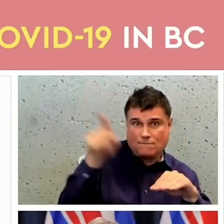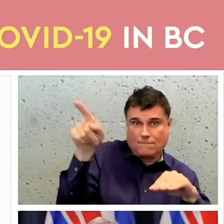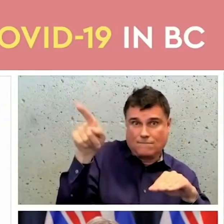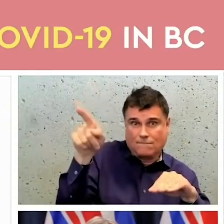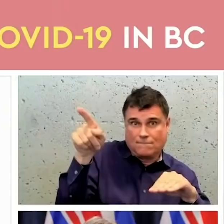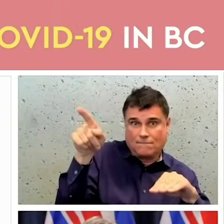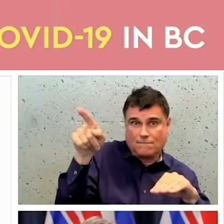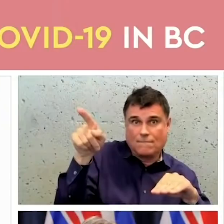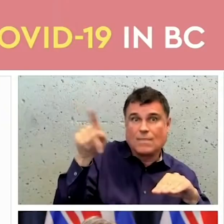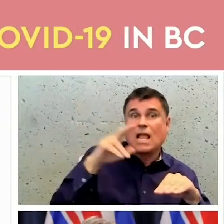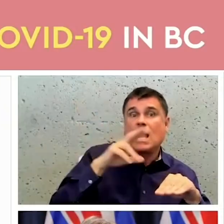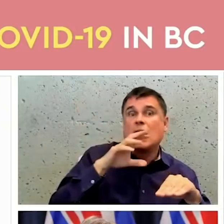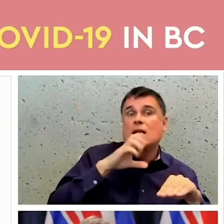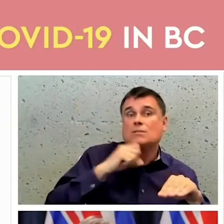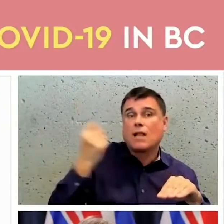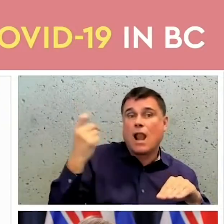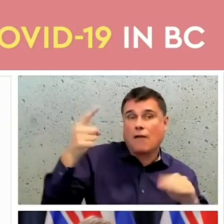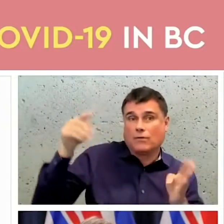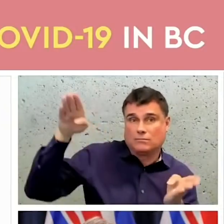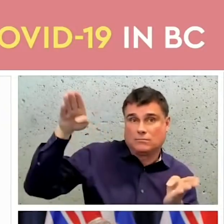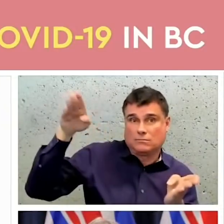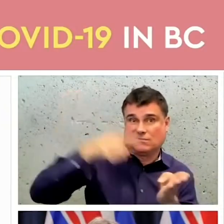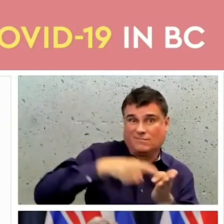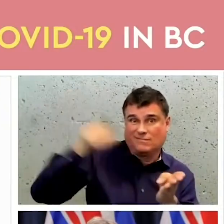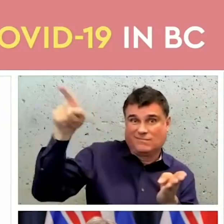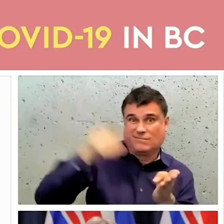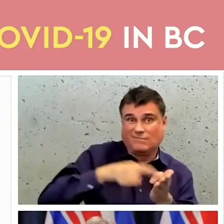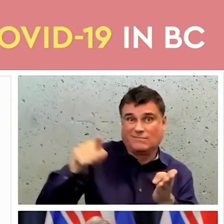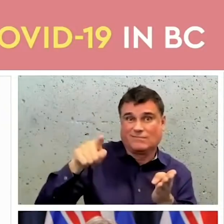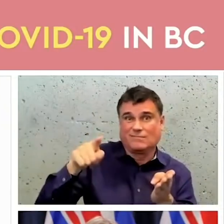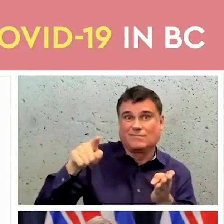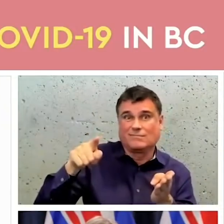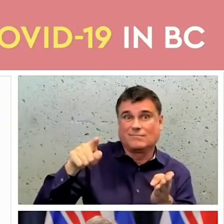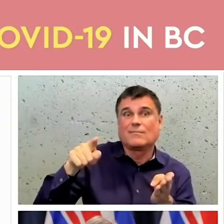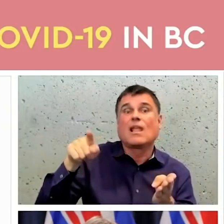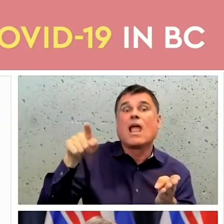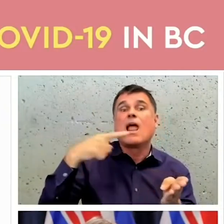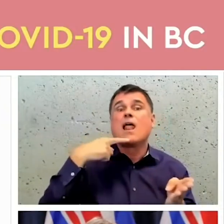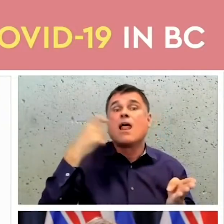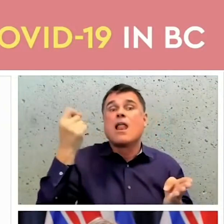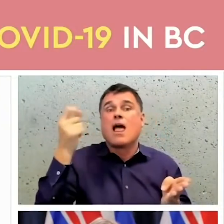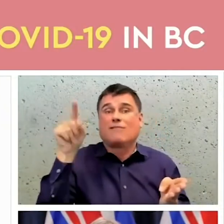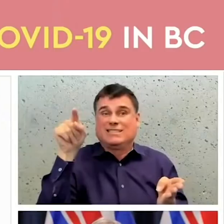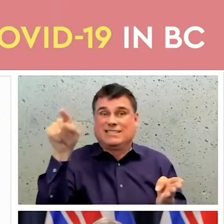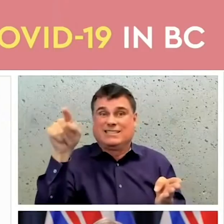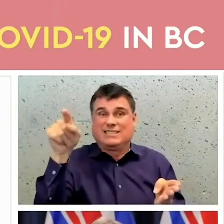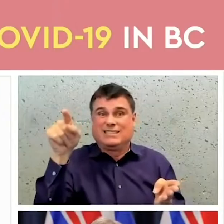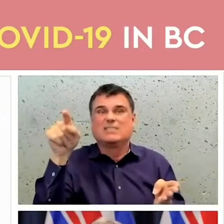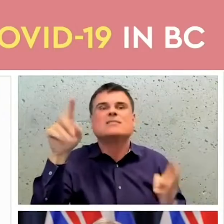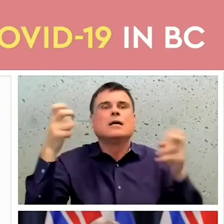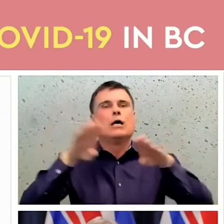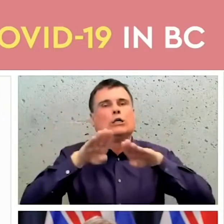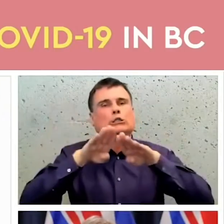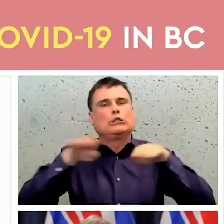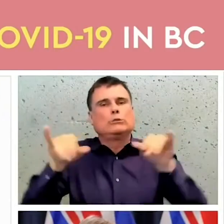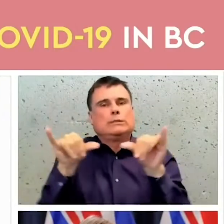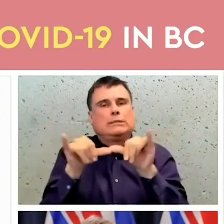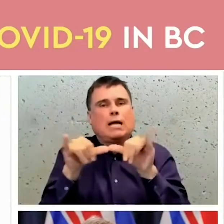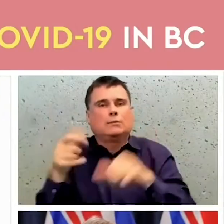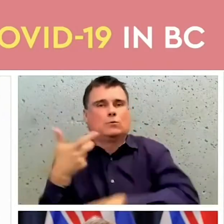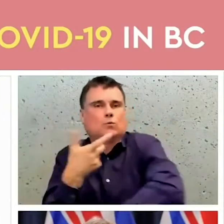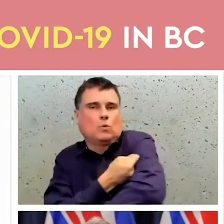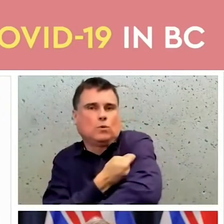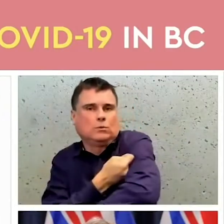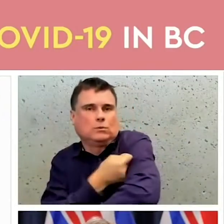turn 12. And after their 12th birthday, they will be eligible for the adult dose. And if a child is 11, receives